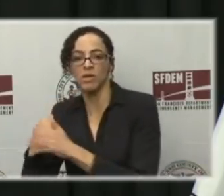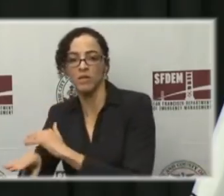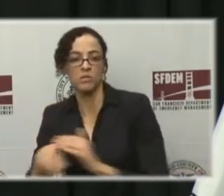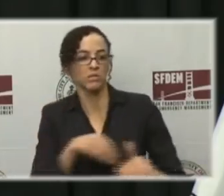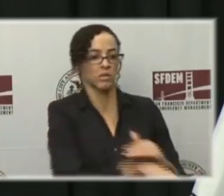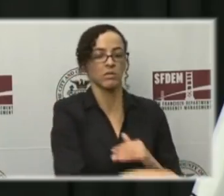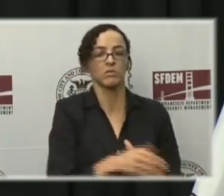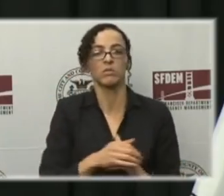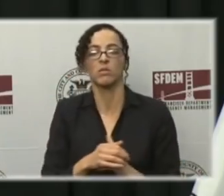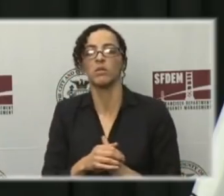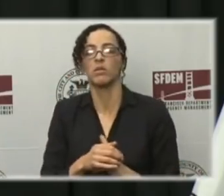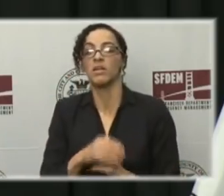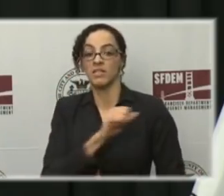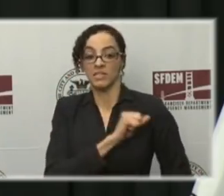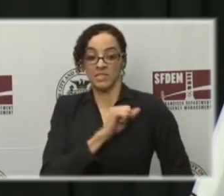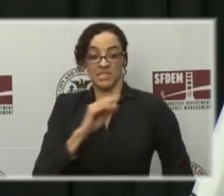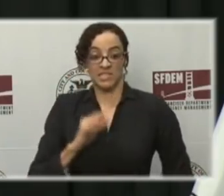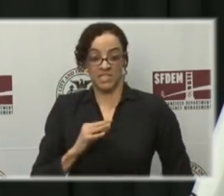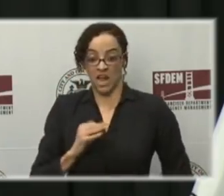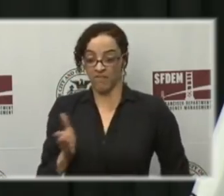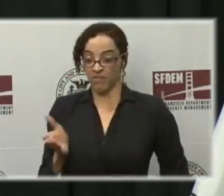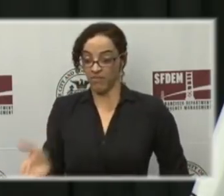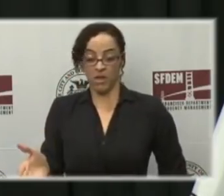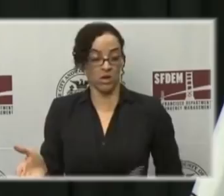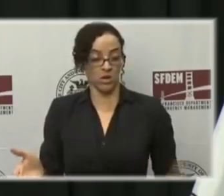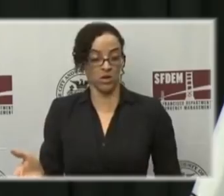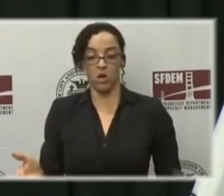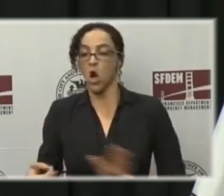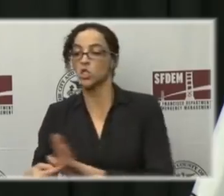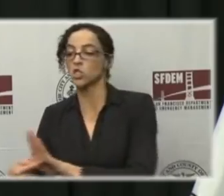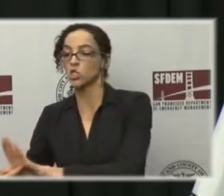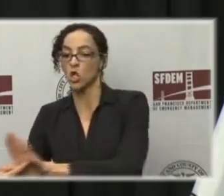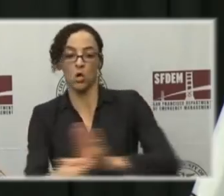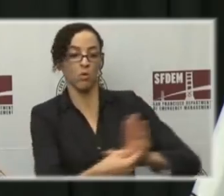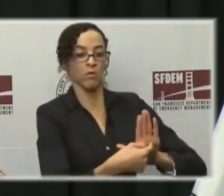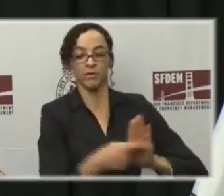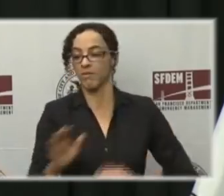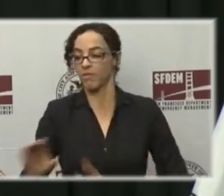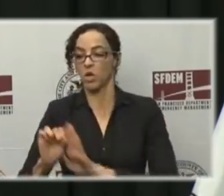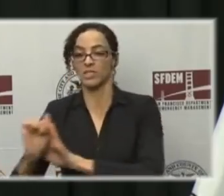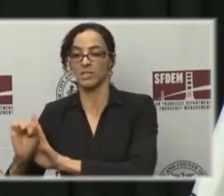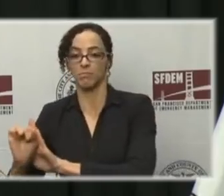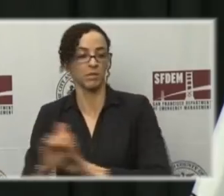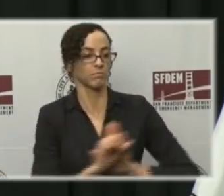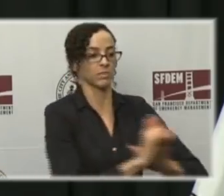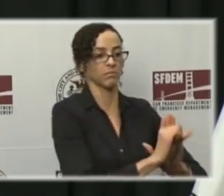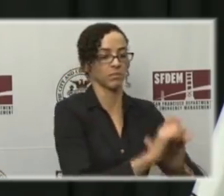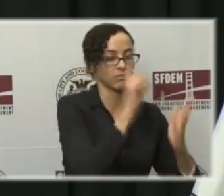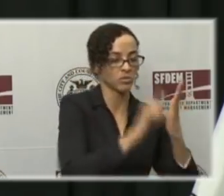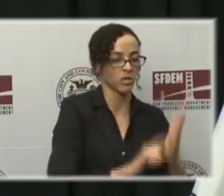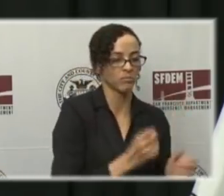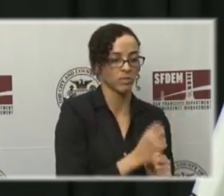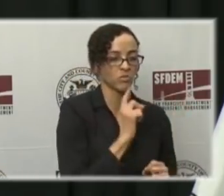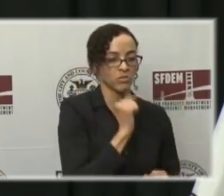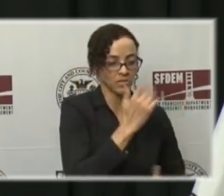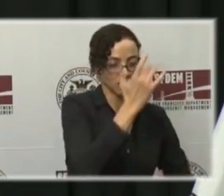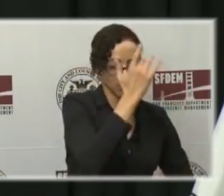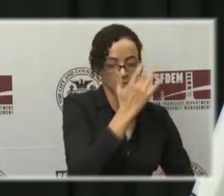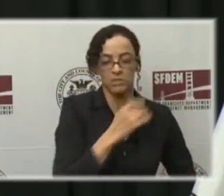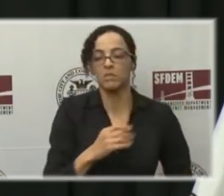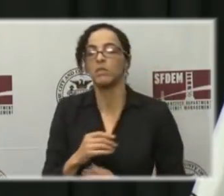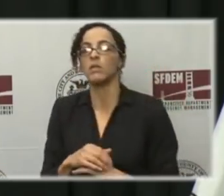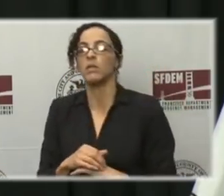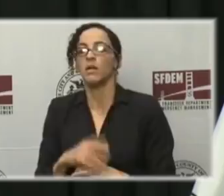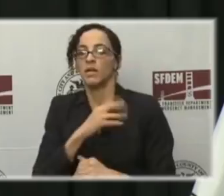shift, and staff are being screened twice for symptoms at every shift. Testing of